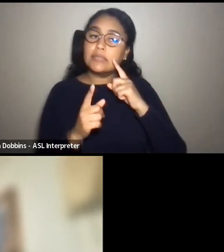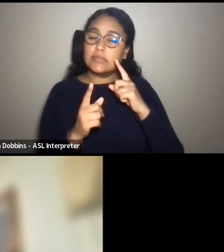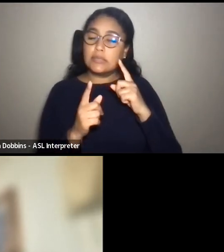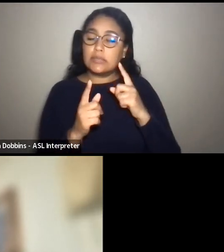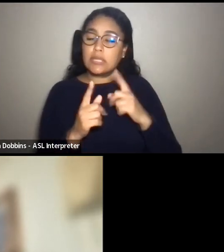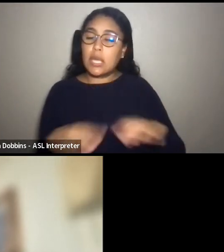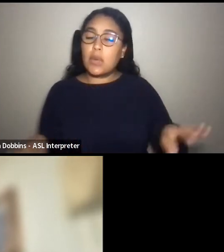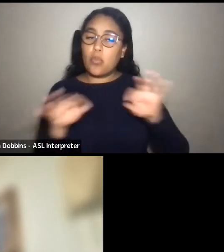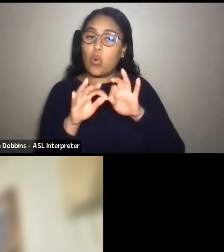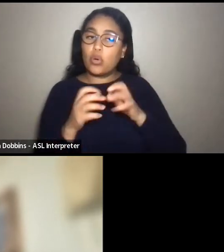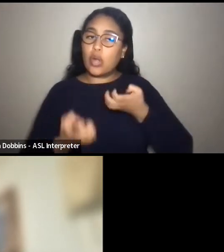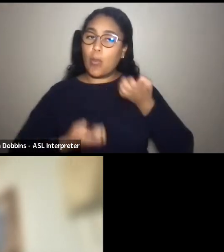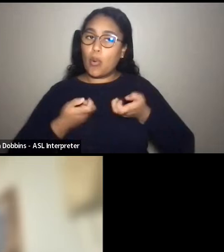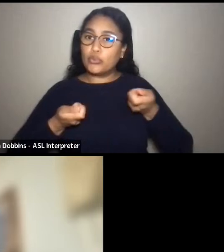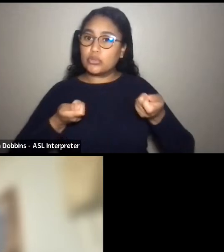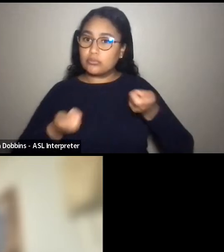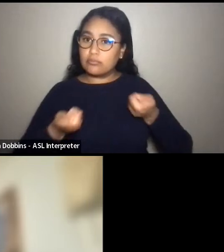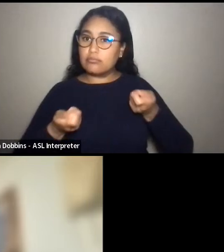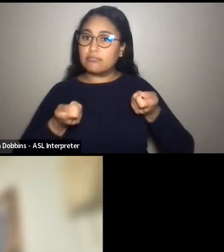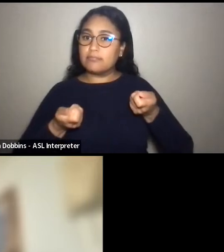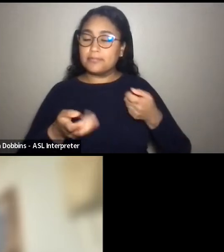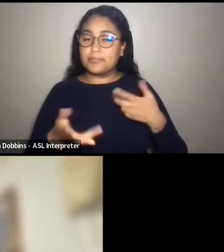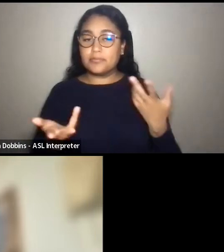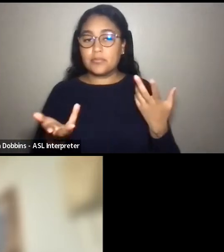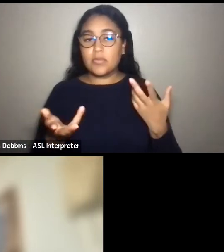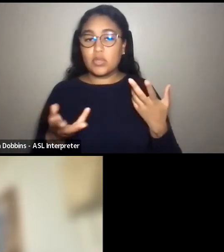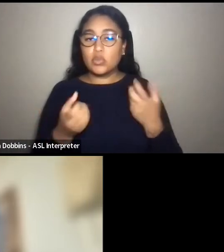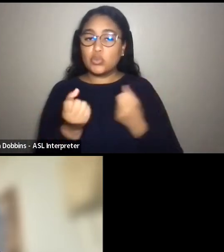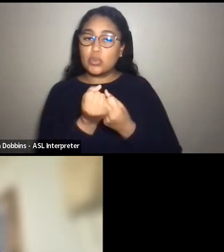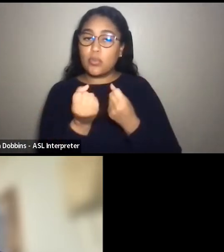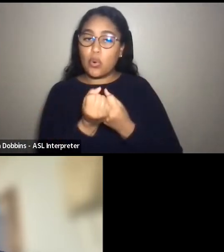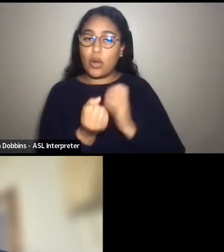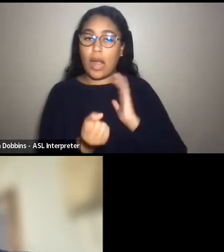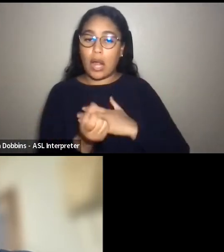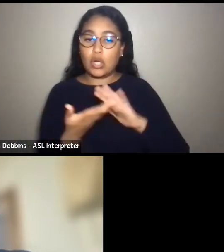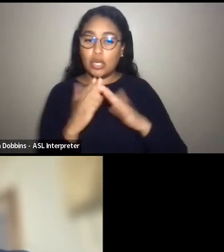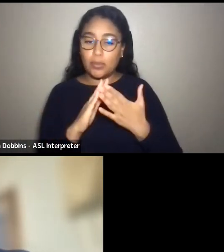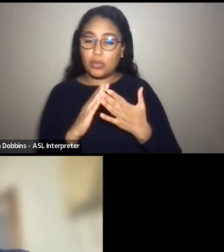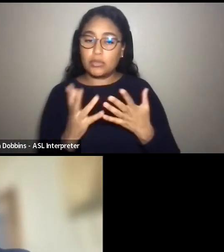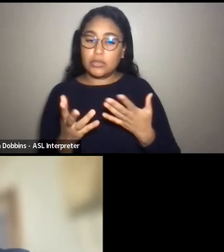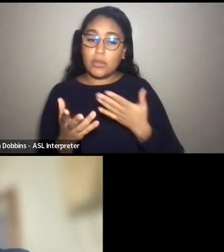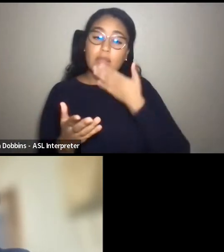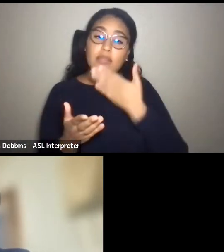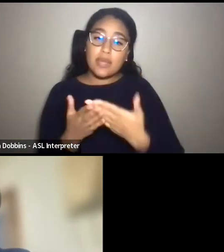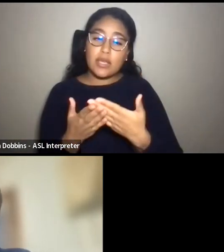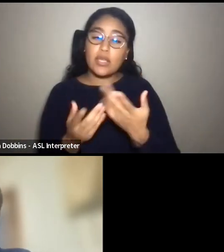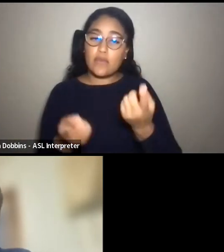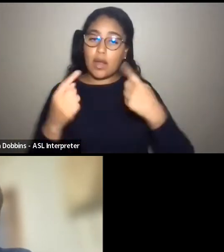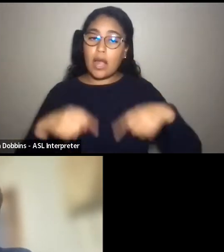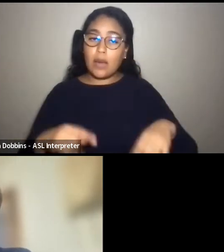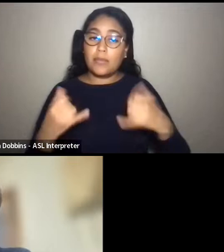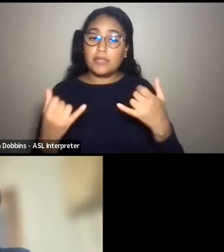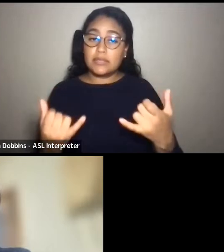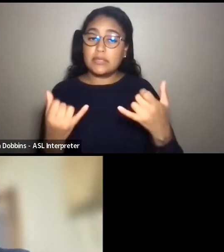bring our community together. So thank you very much for your bravery to come here tonight to speak